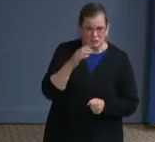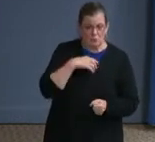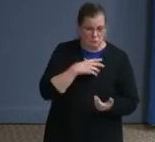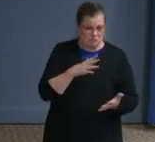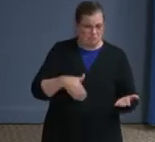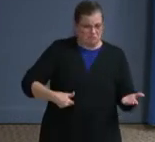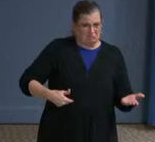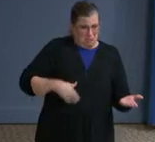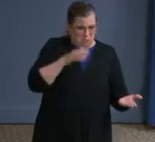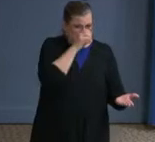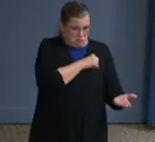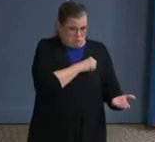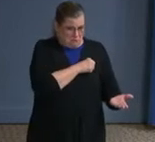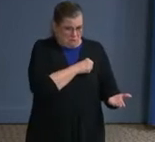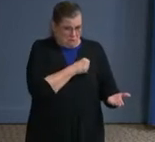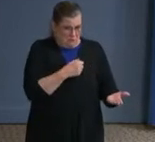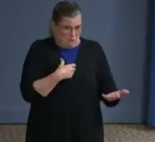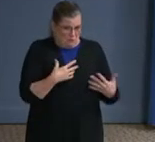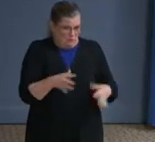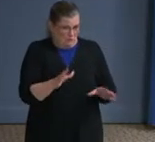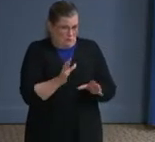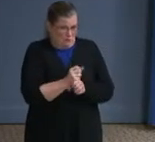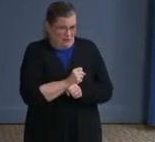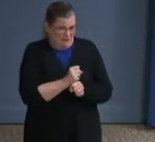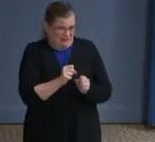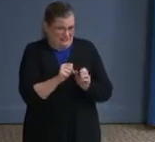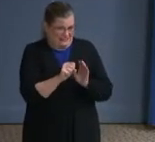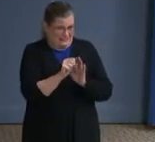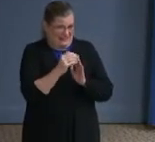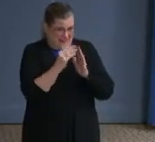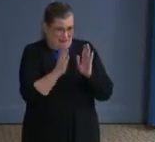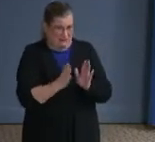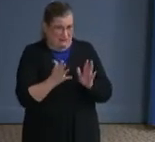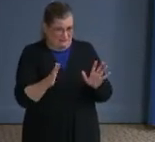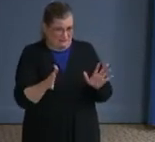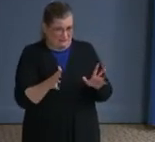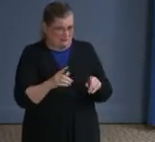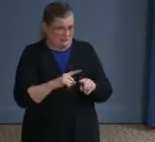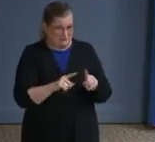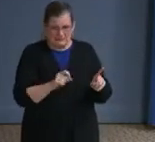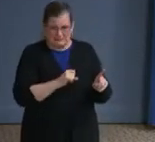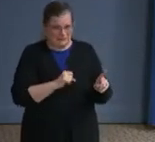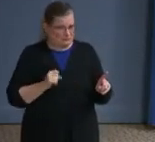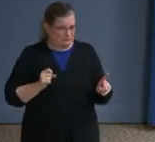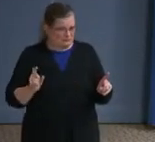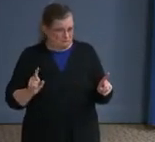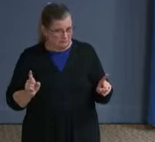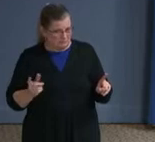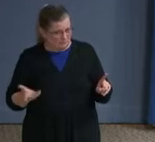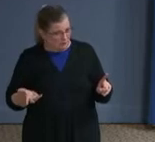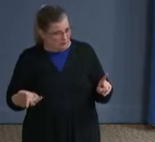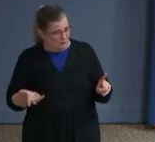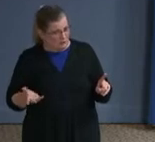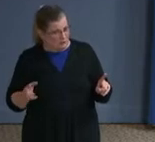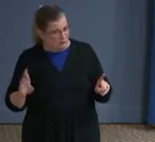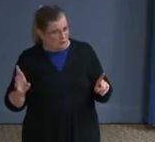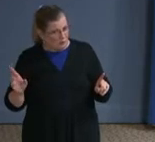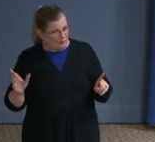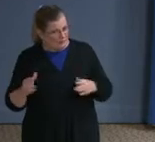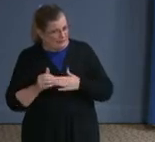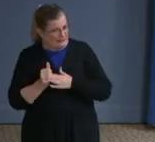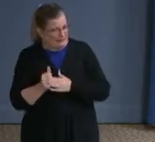One, I learned a long time ago, never say never, so I'm not going to write it off, but it wasn't positive in that